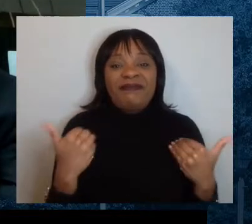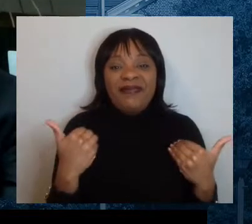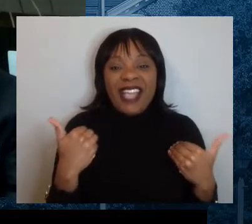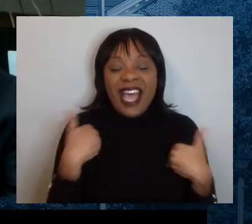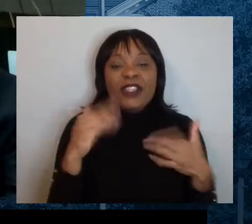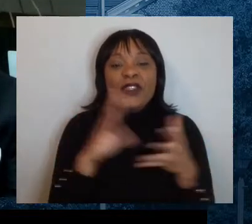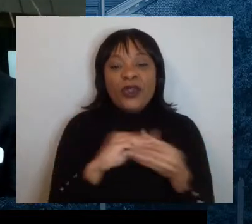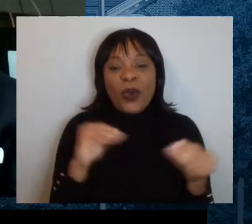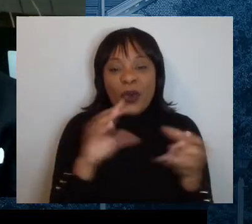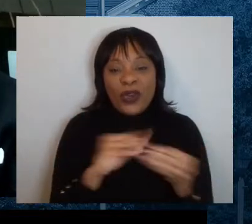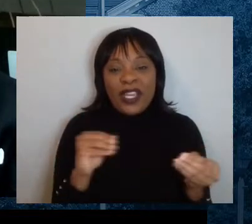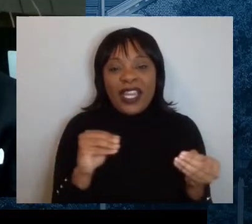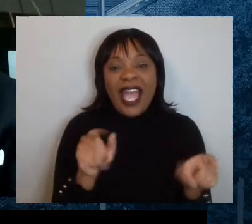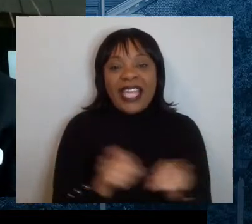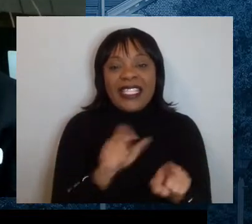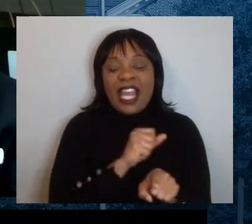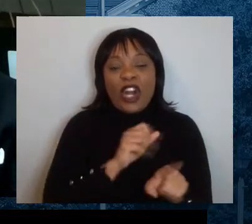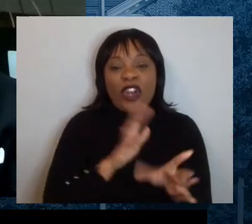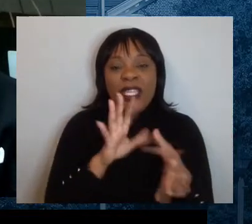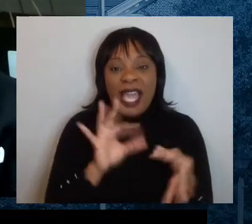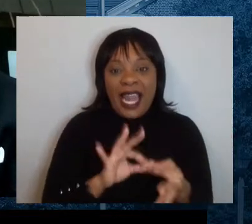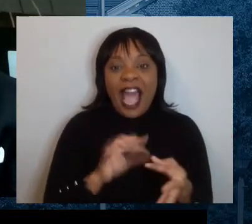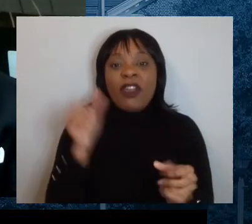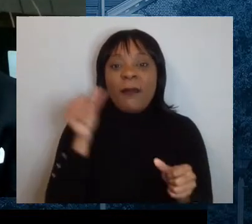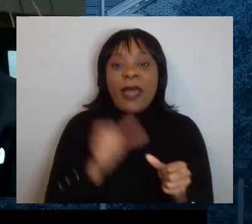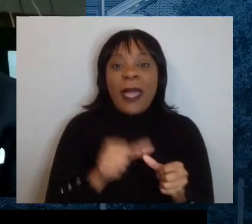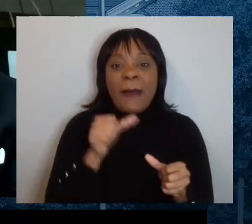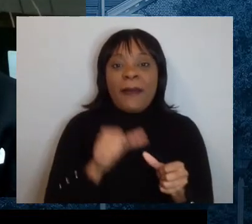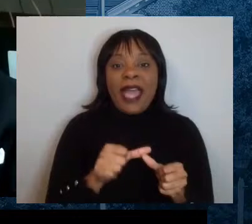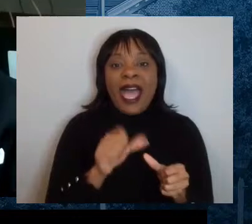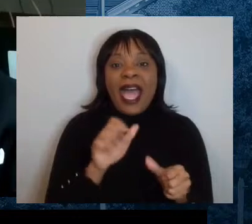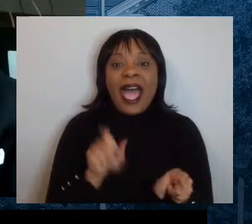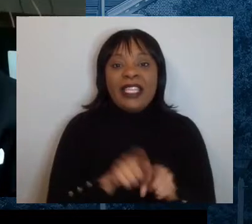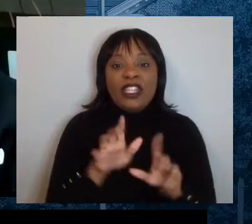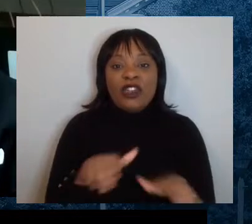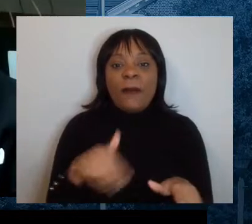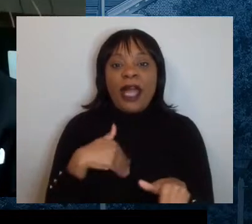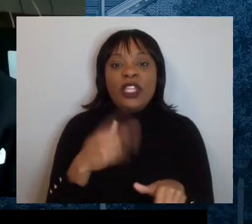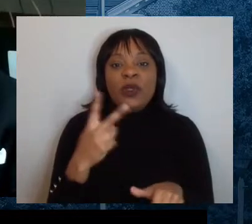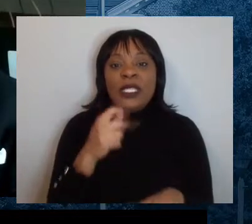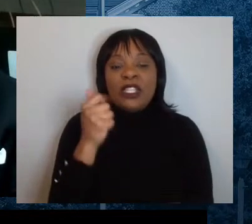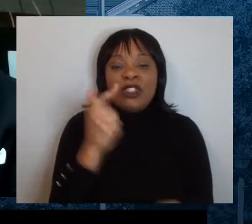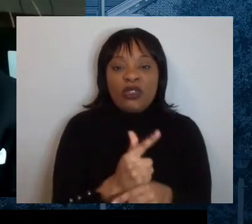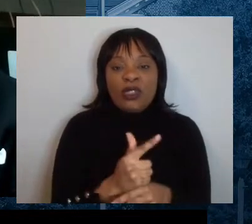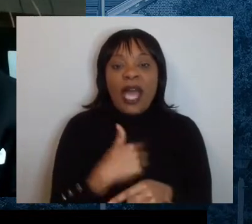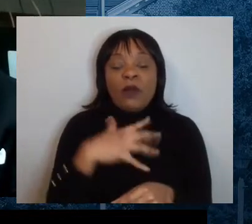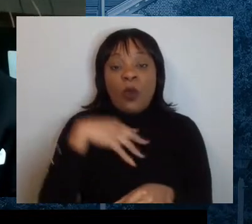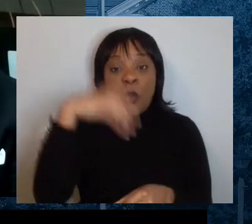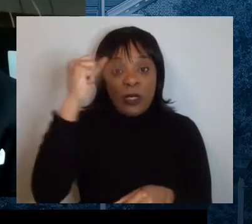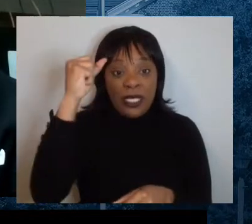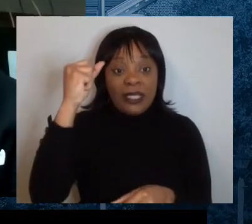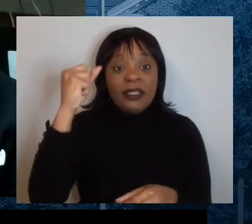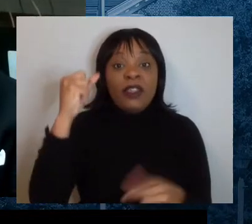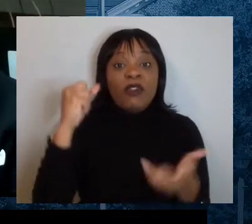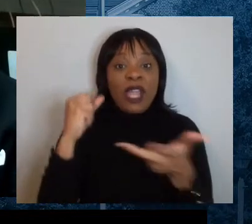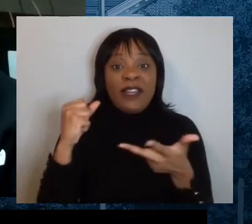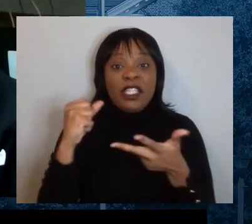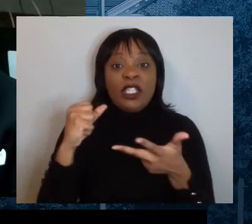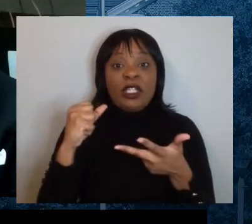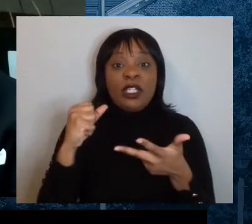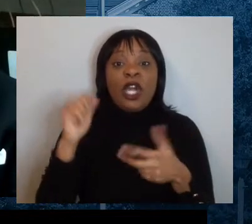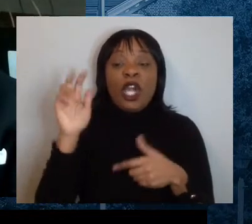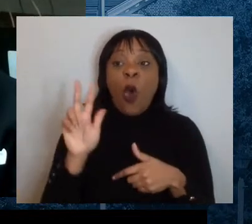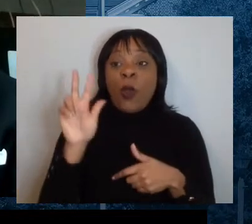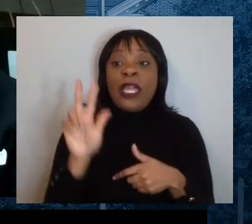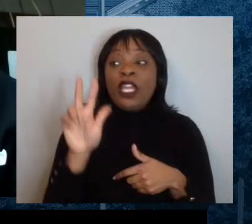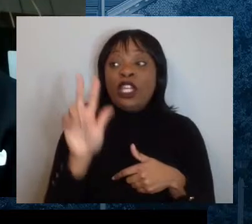as the senator said. I remember as a kid, my two sisters and I was the oldest, marching them over to the